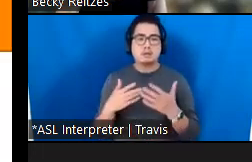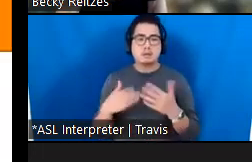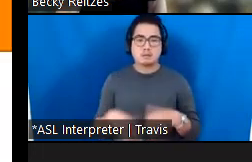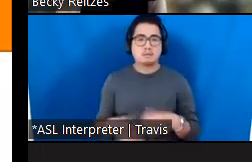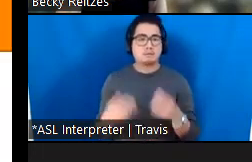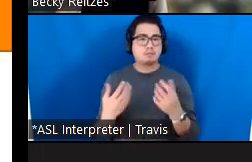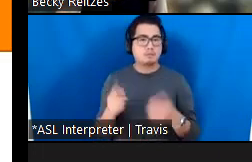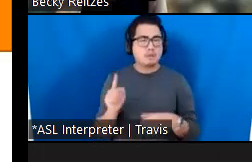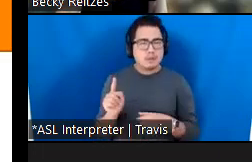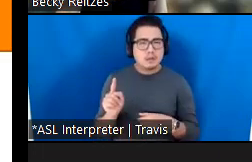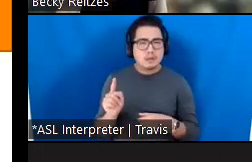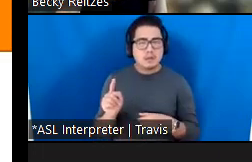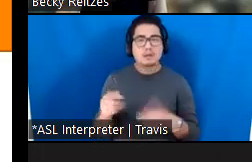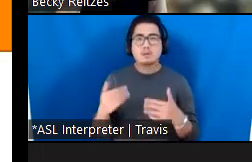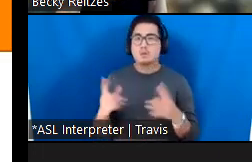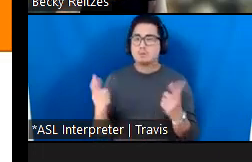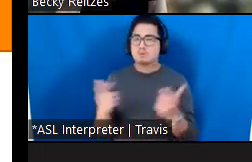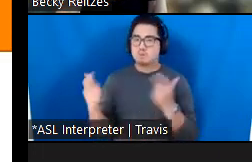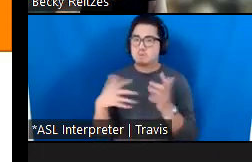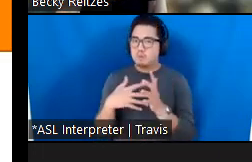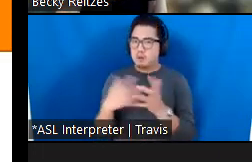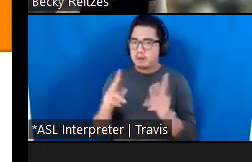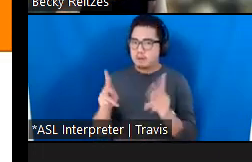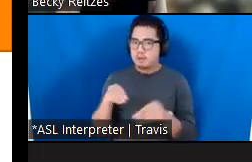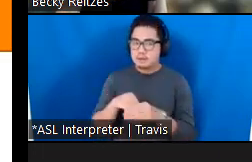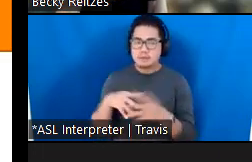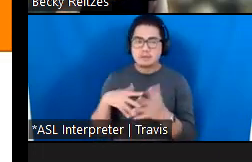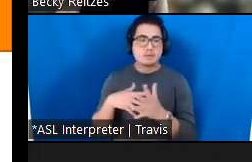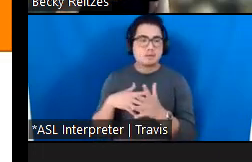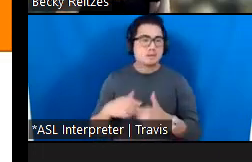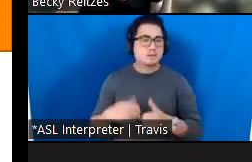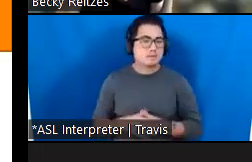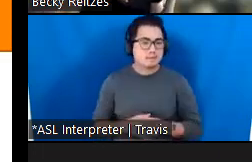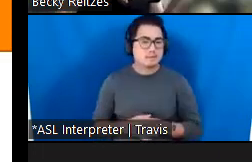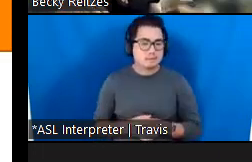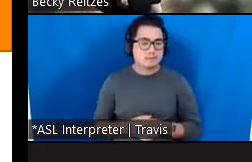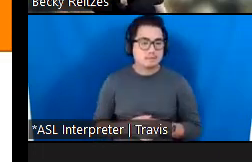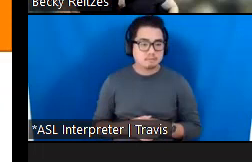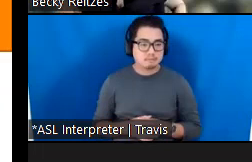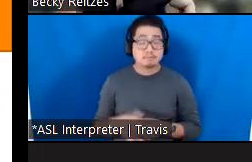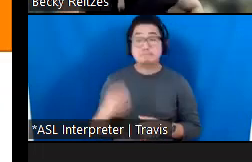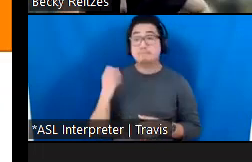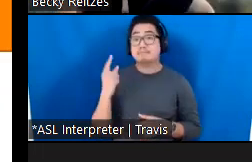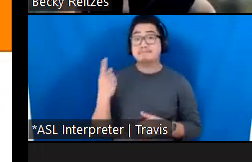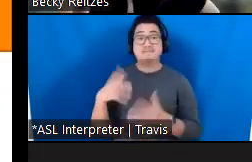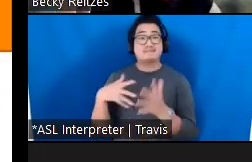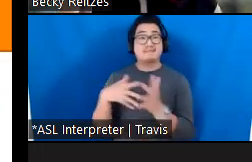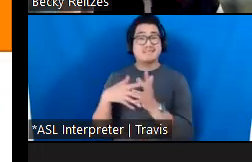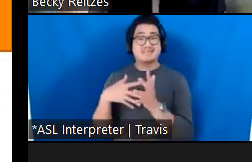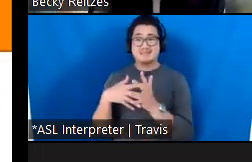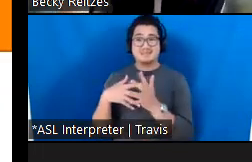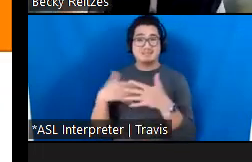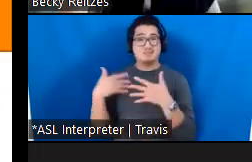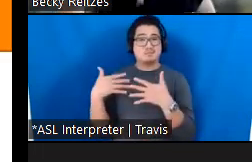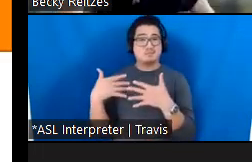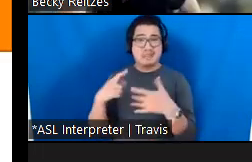again, a very large study. So in that study, they didn't have to halt it for any reasons, any